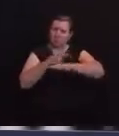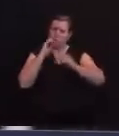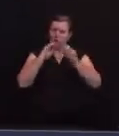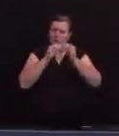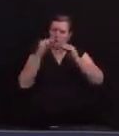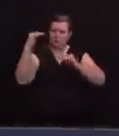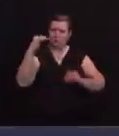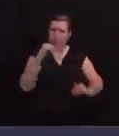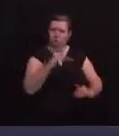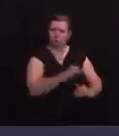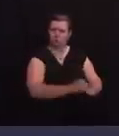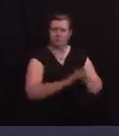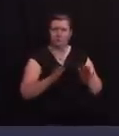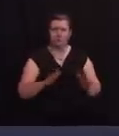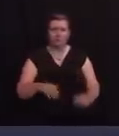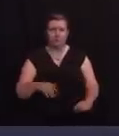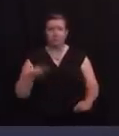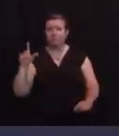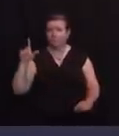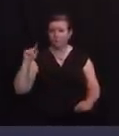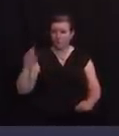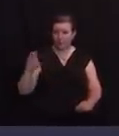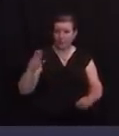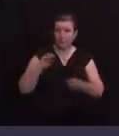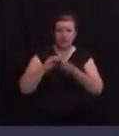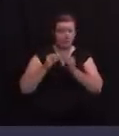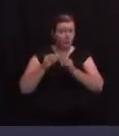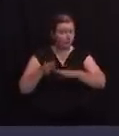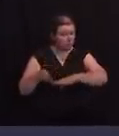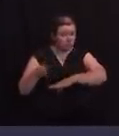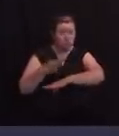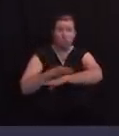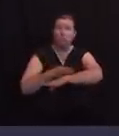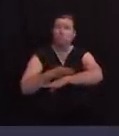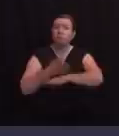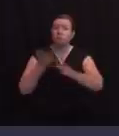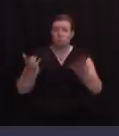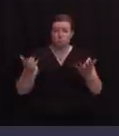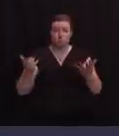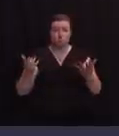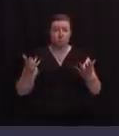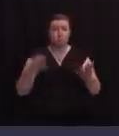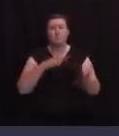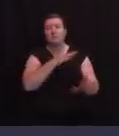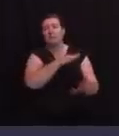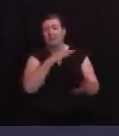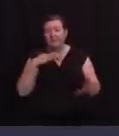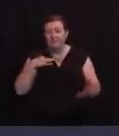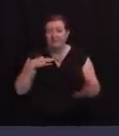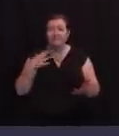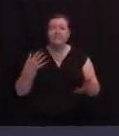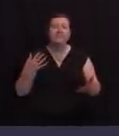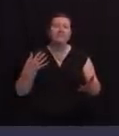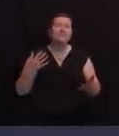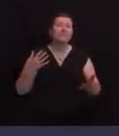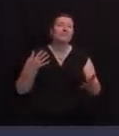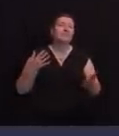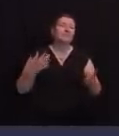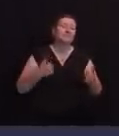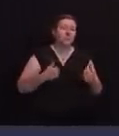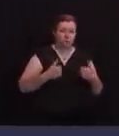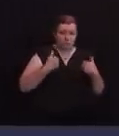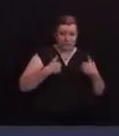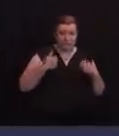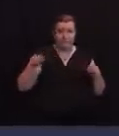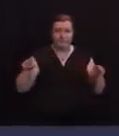care, the numbers are getting better, but the staff is at a much lower vaccination rate than the residents. That continues to be the case, but getting better. It's improving.